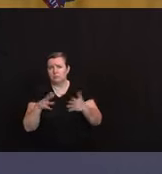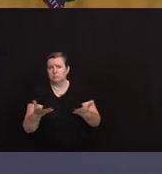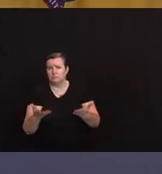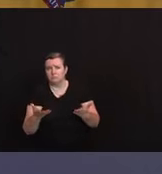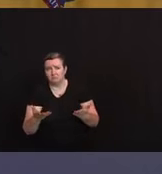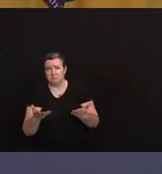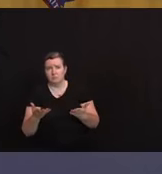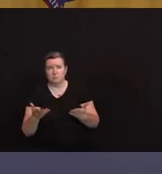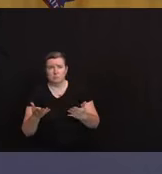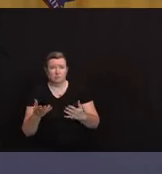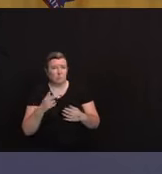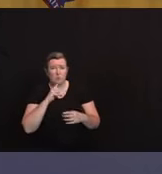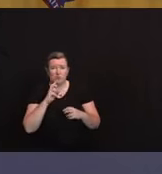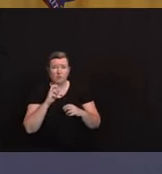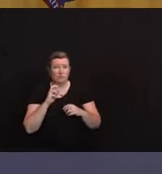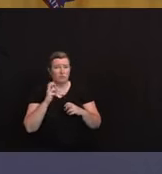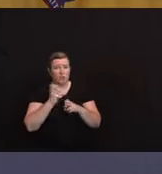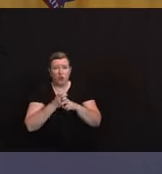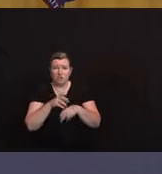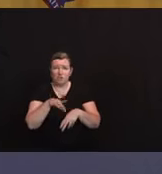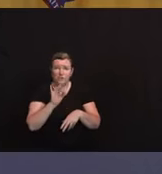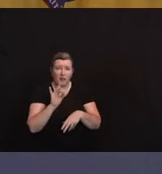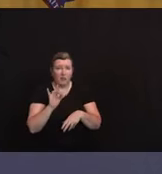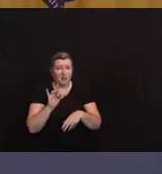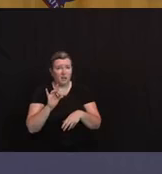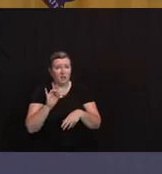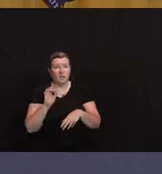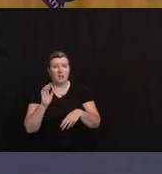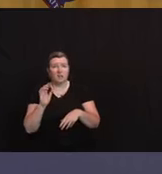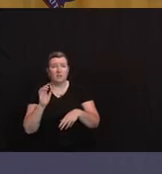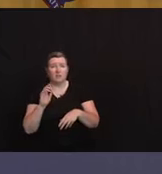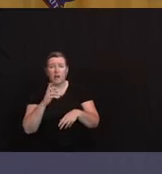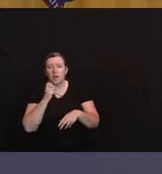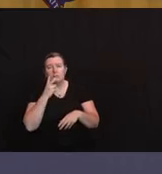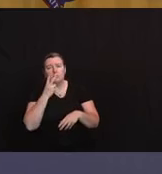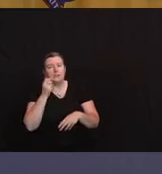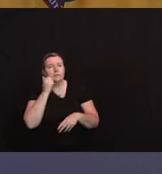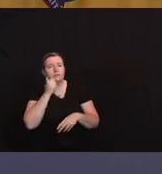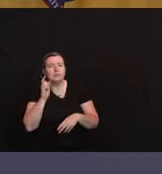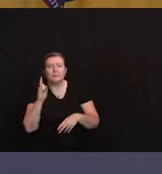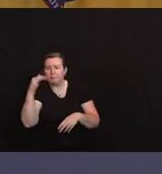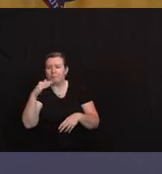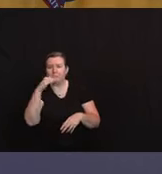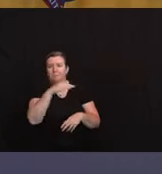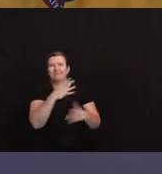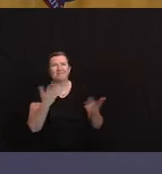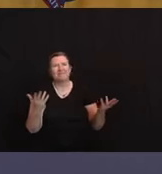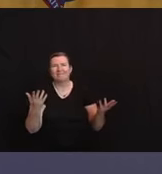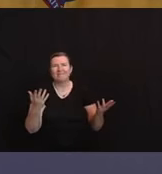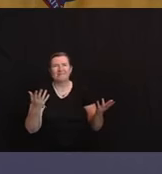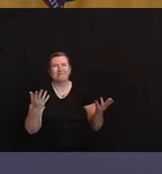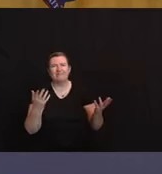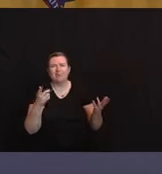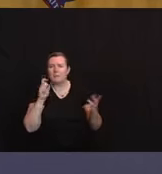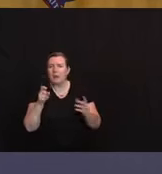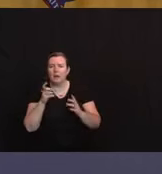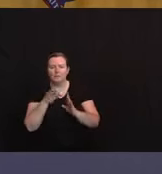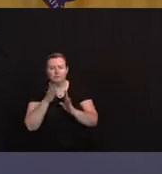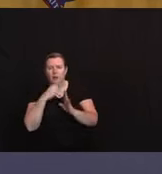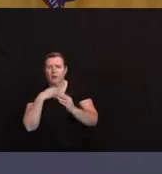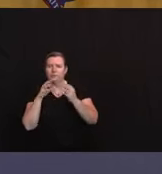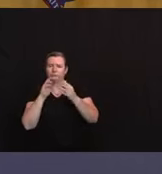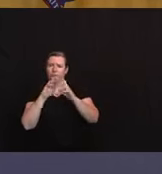screenshot or save it every day to track what the new ones are, unless I'm mistaken. So listen, that's something I think